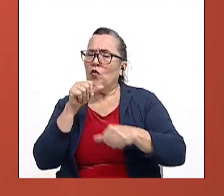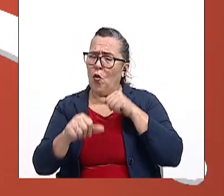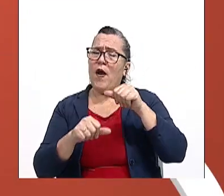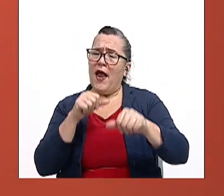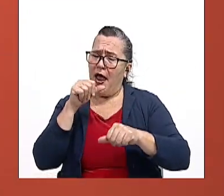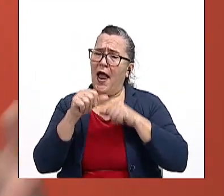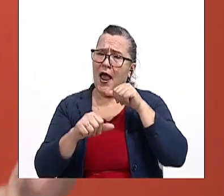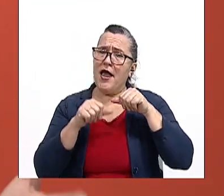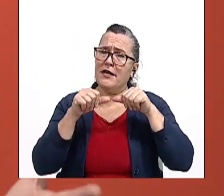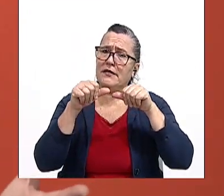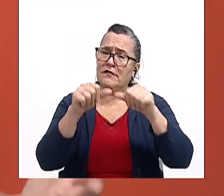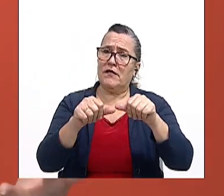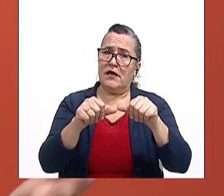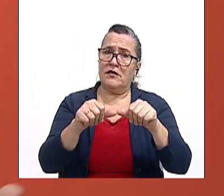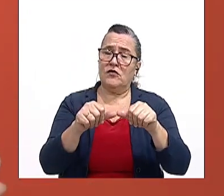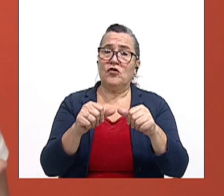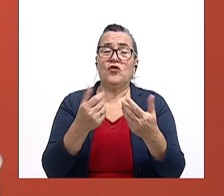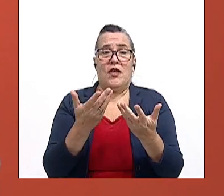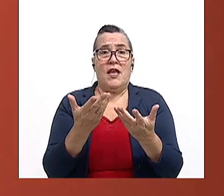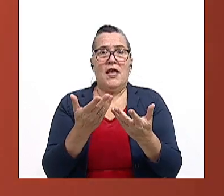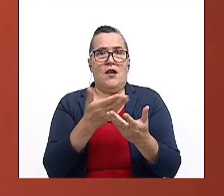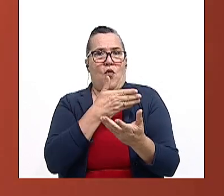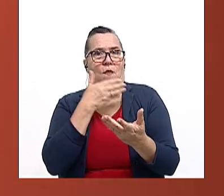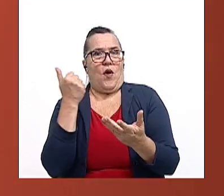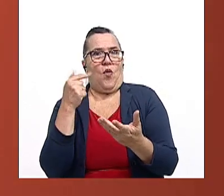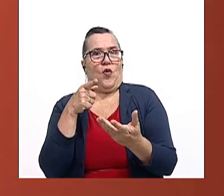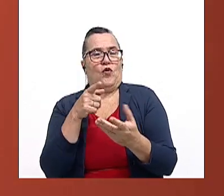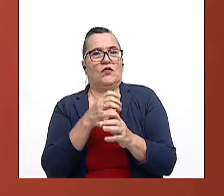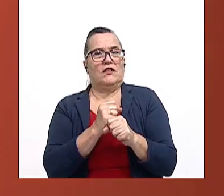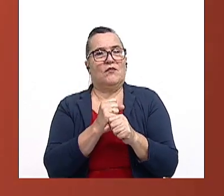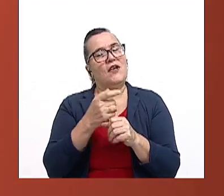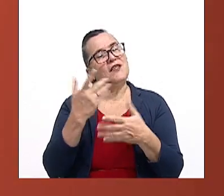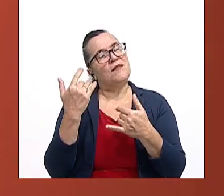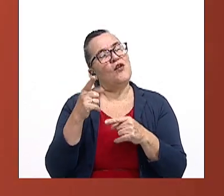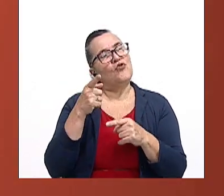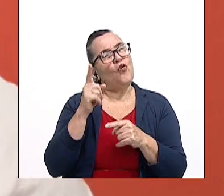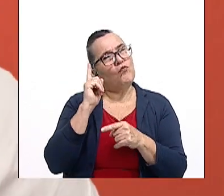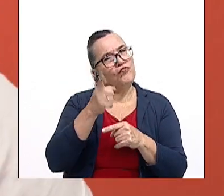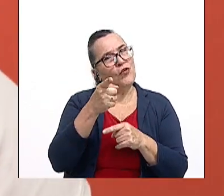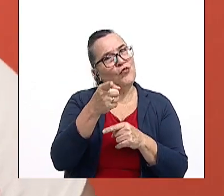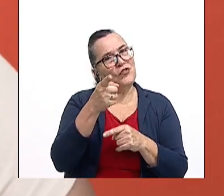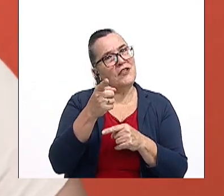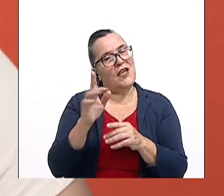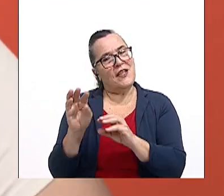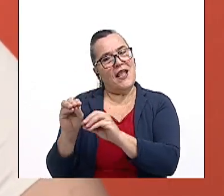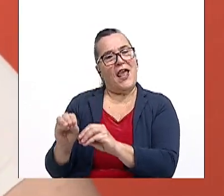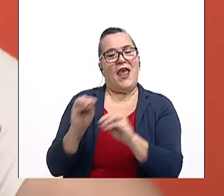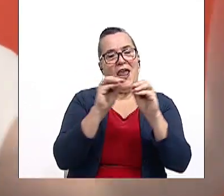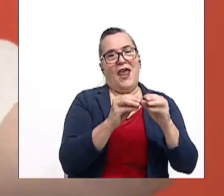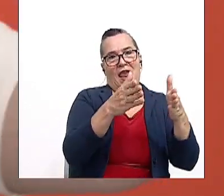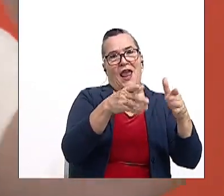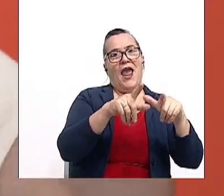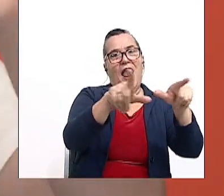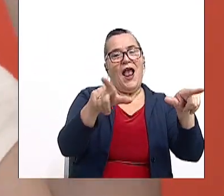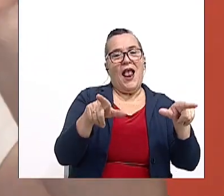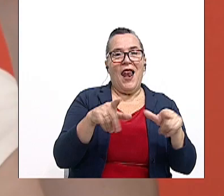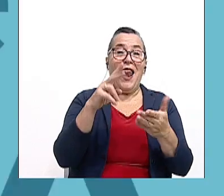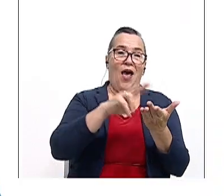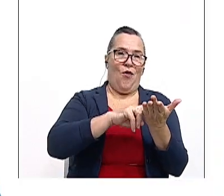the more we are, the better. I hope I have convinced you to join the green side. See you next time. Bye, guys.